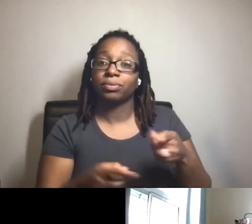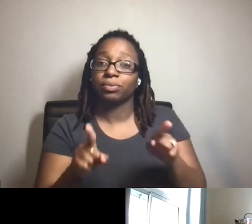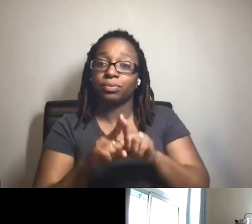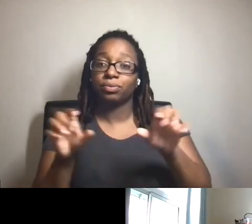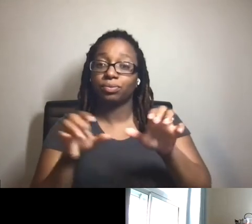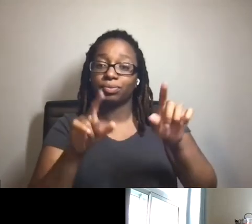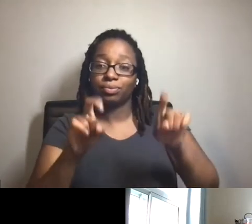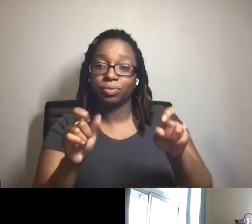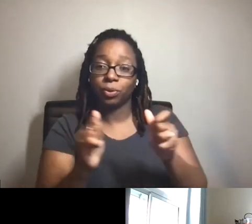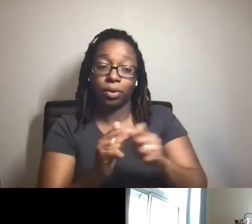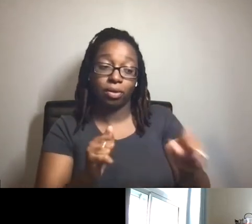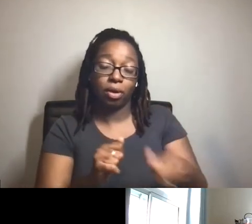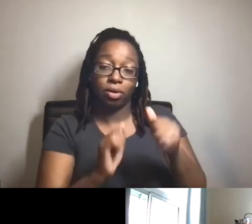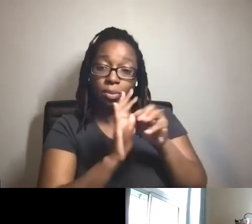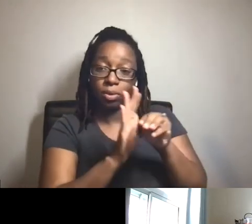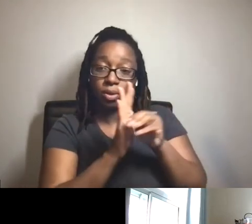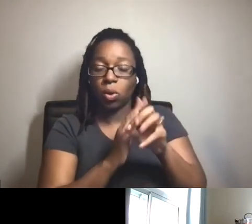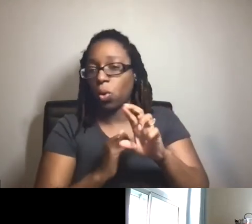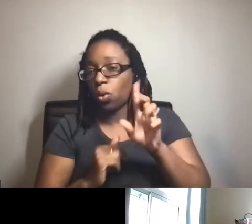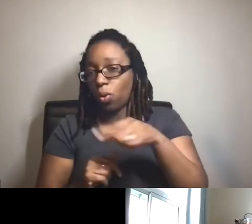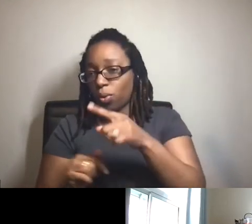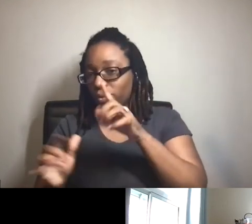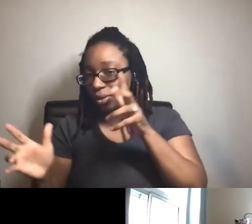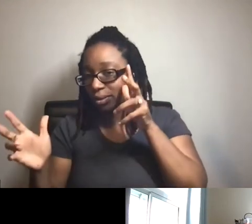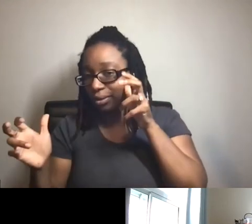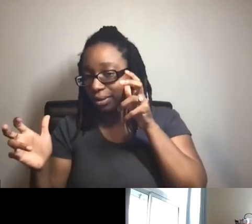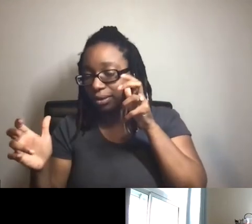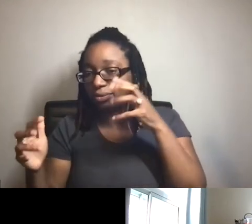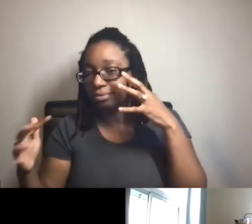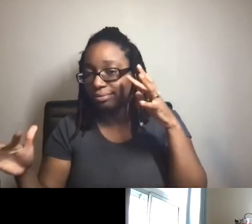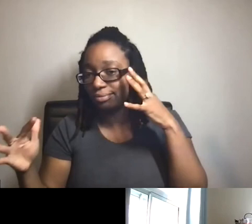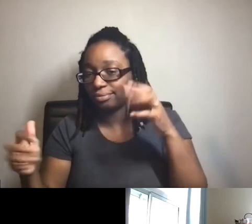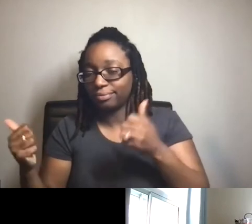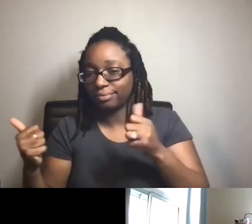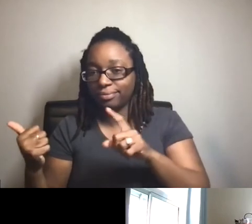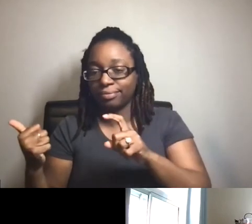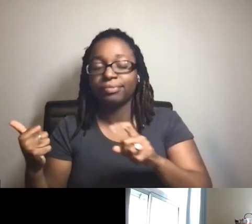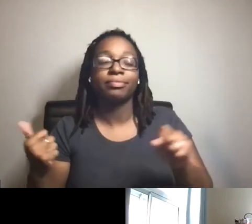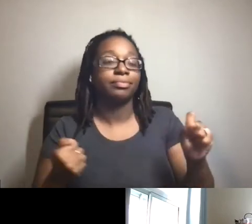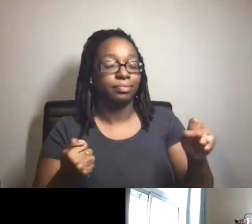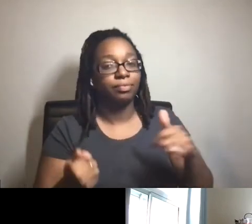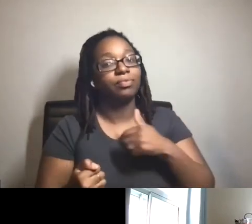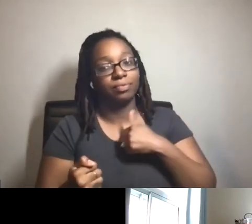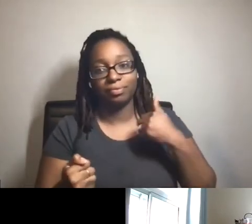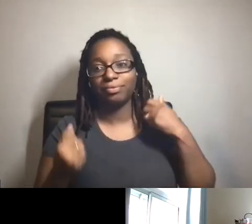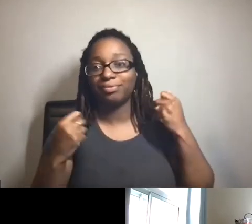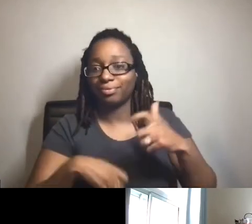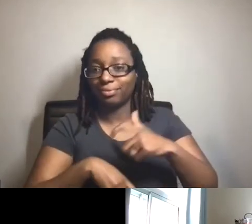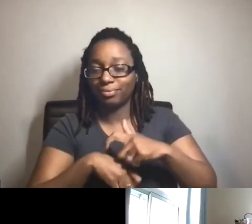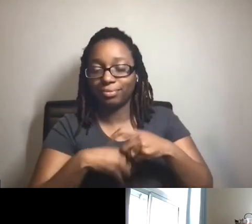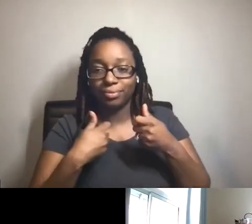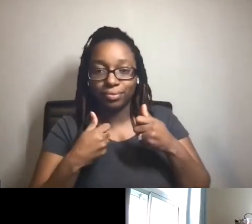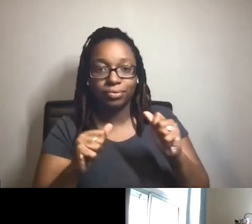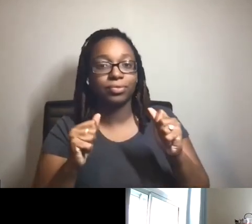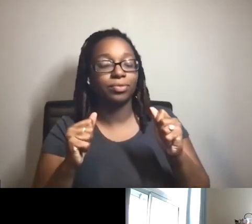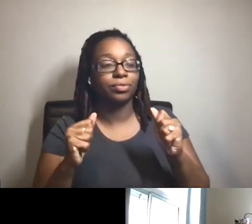other modalities or focusing on sound? Yes, we have spent quite a bit of time working on